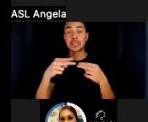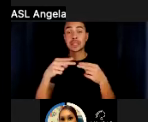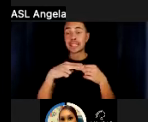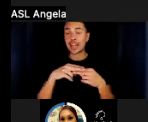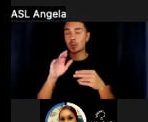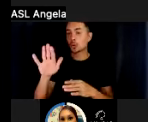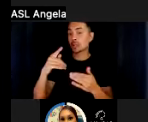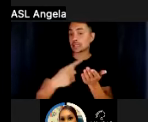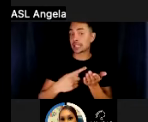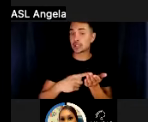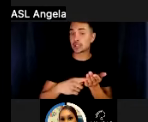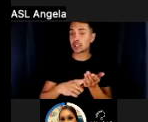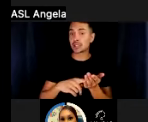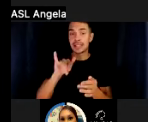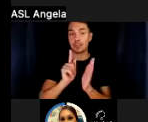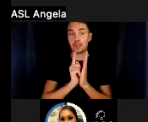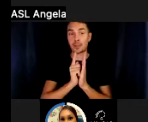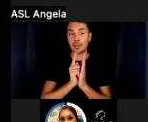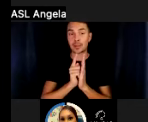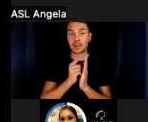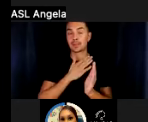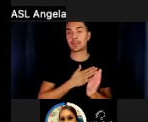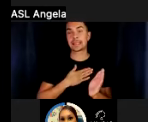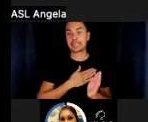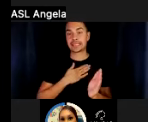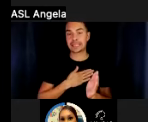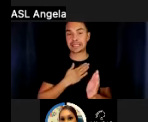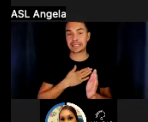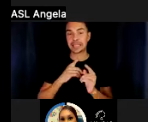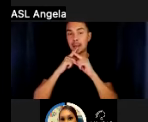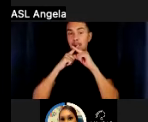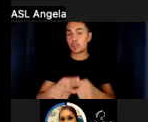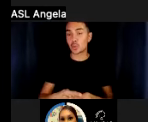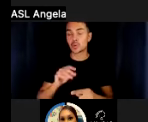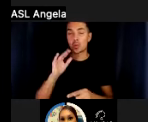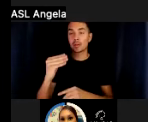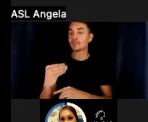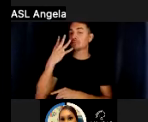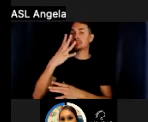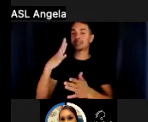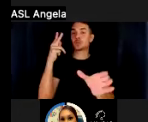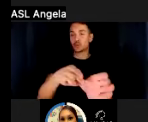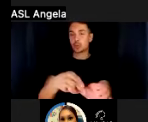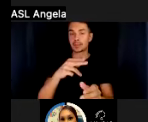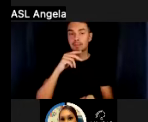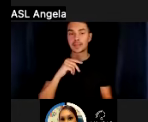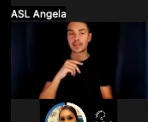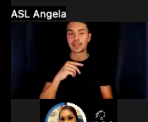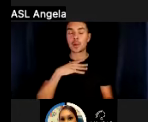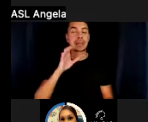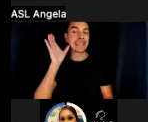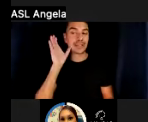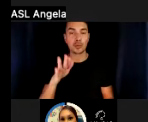the discussion we're having at that moment, please just come off mute and participate. I definitely want to hear your voice. I want